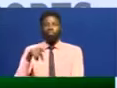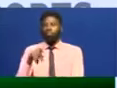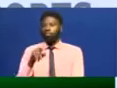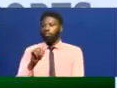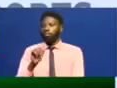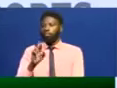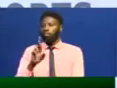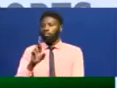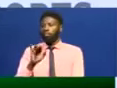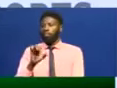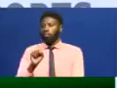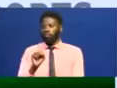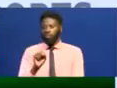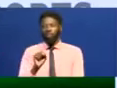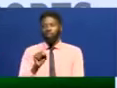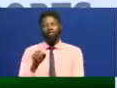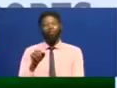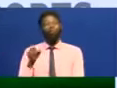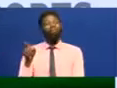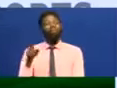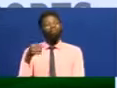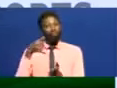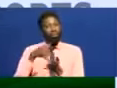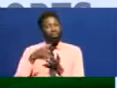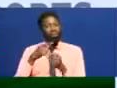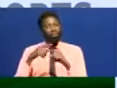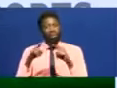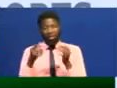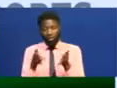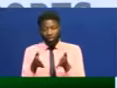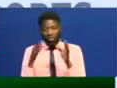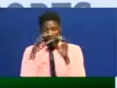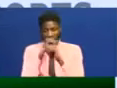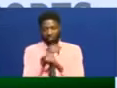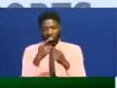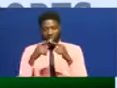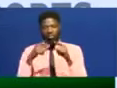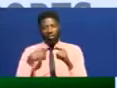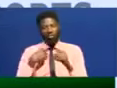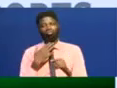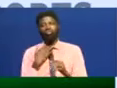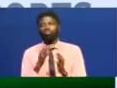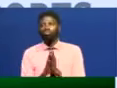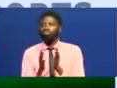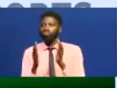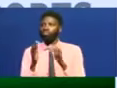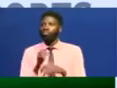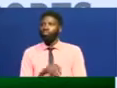this, and in his absence, I want to acknowledge his contribution since he joined this team.